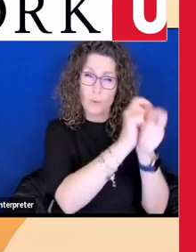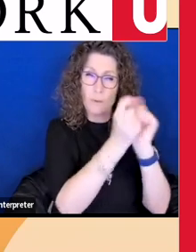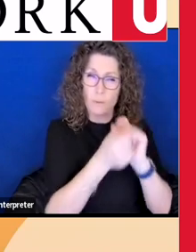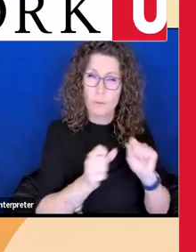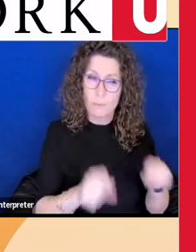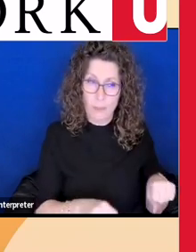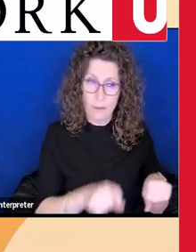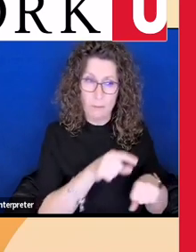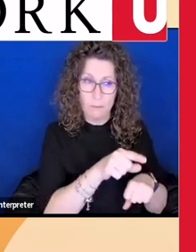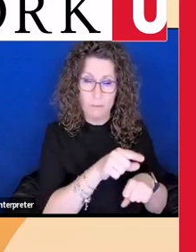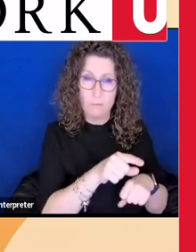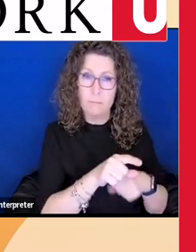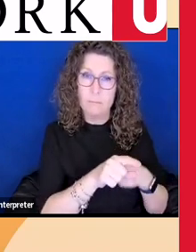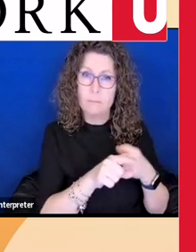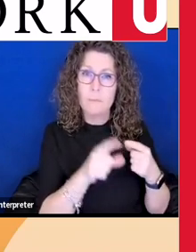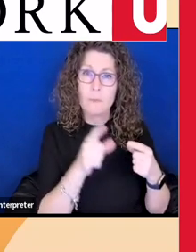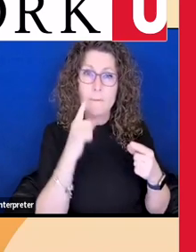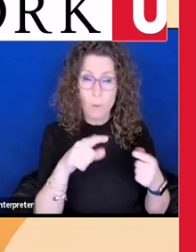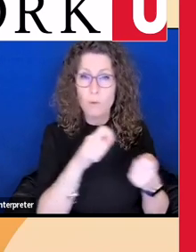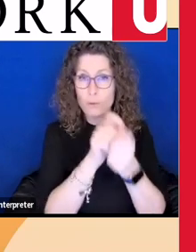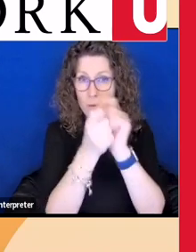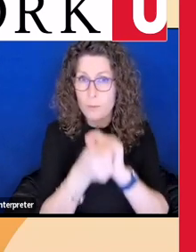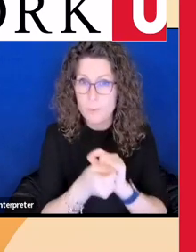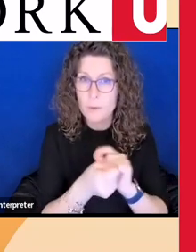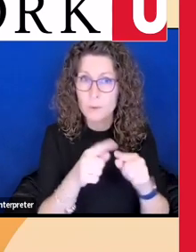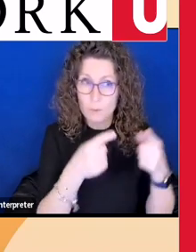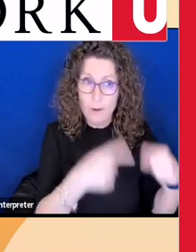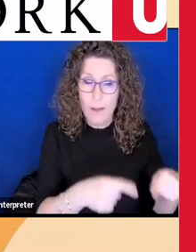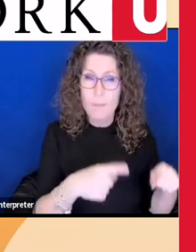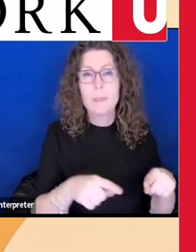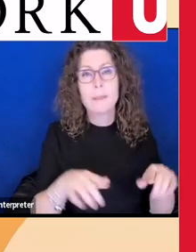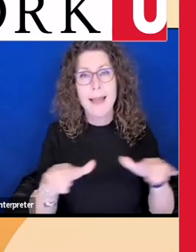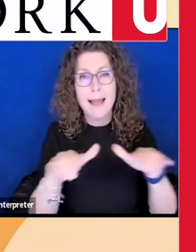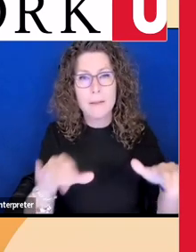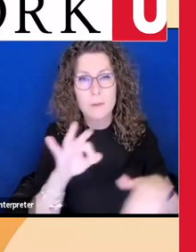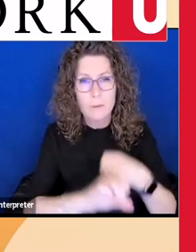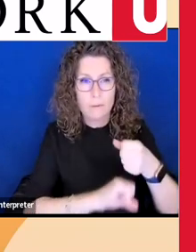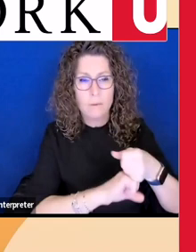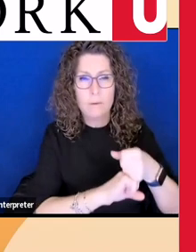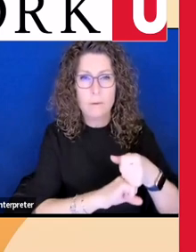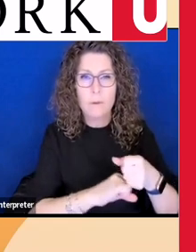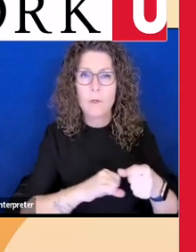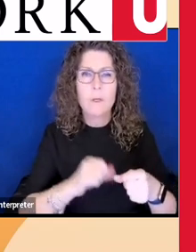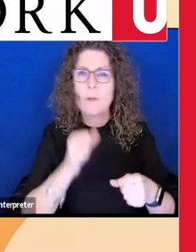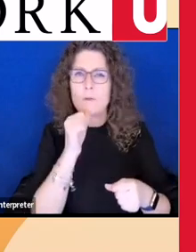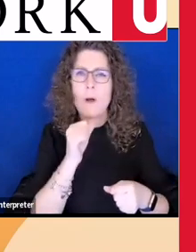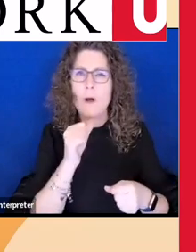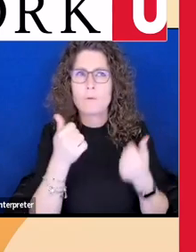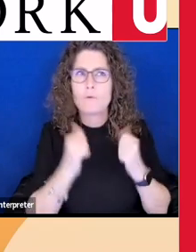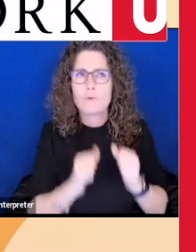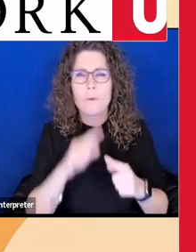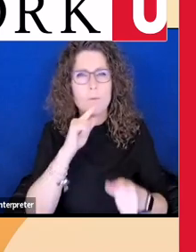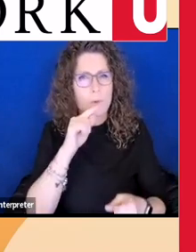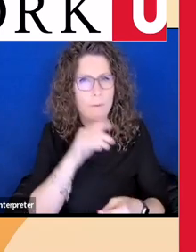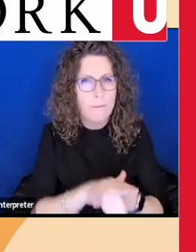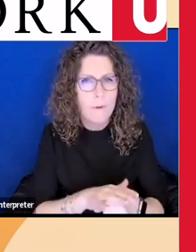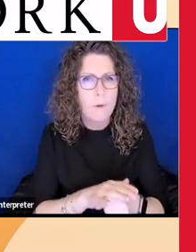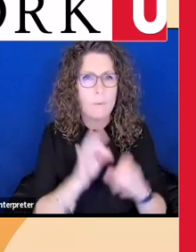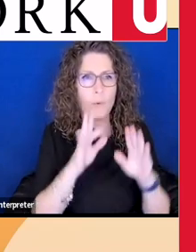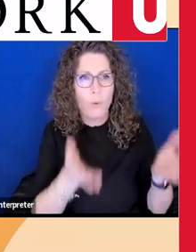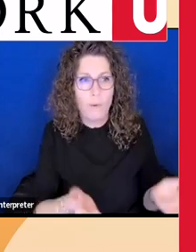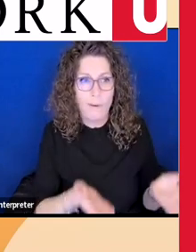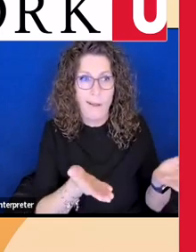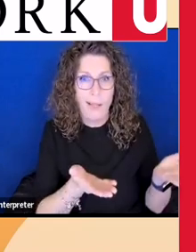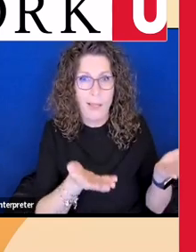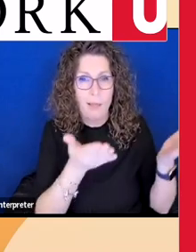that transformation to occur, the enactment of solidarity should not seek to confirm or much less to elevate the moral